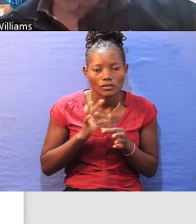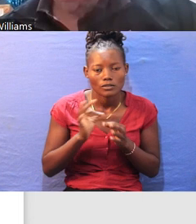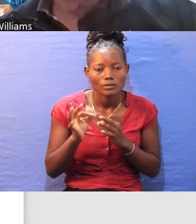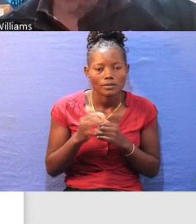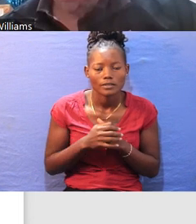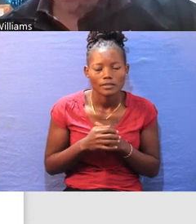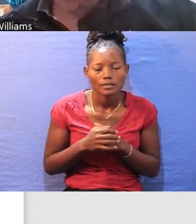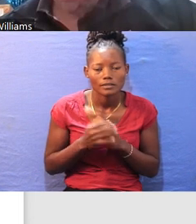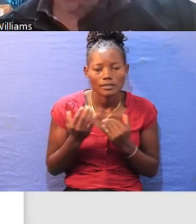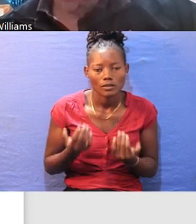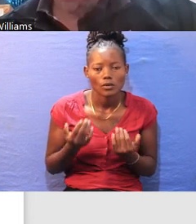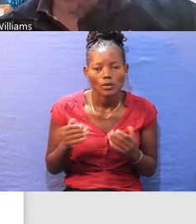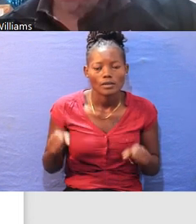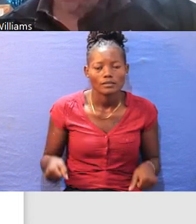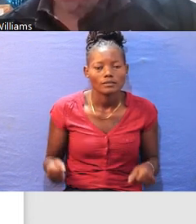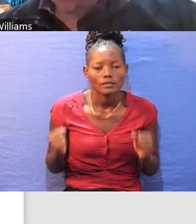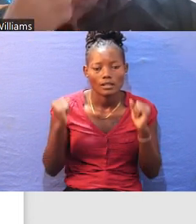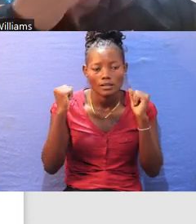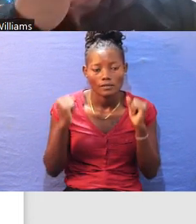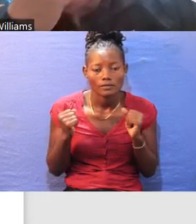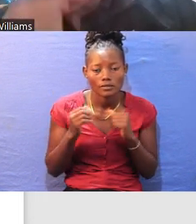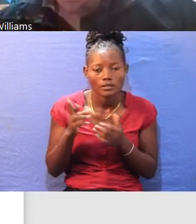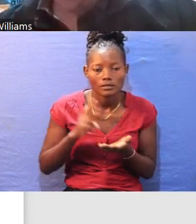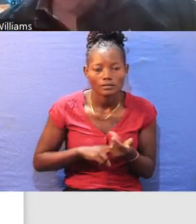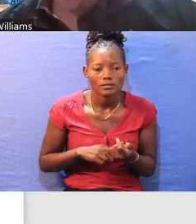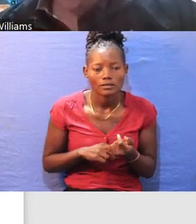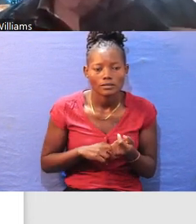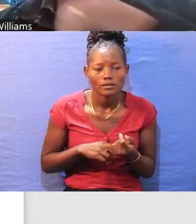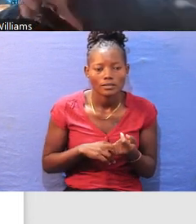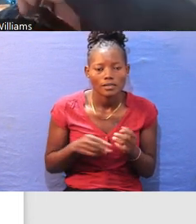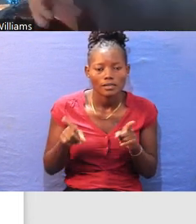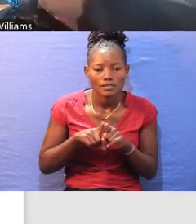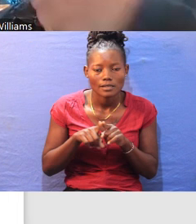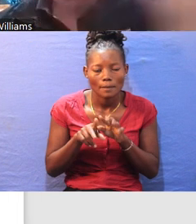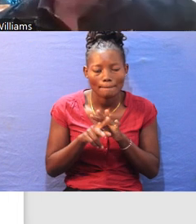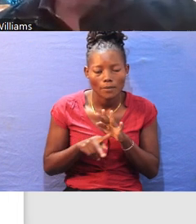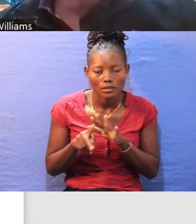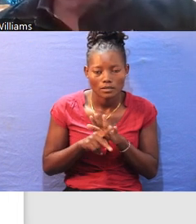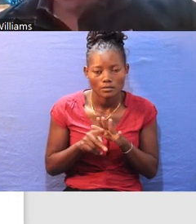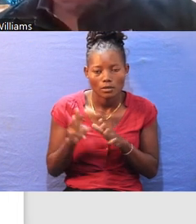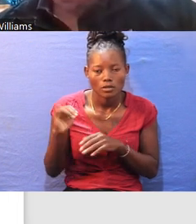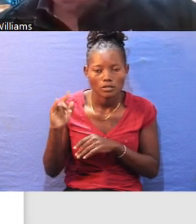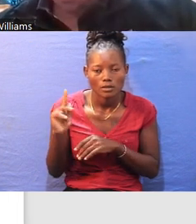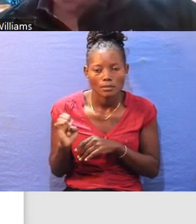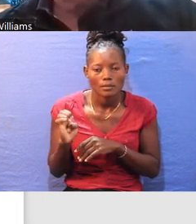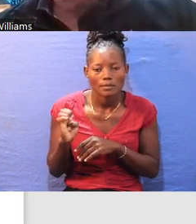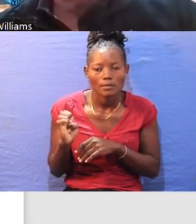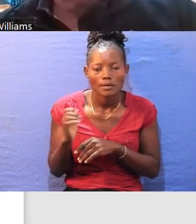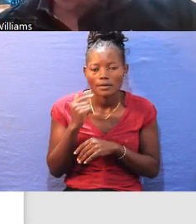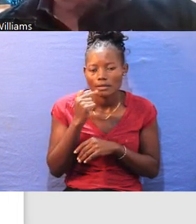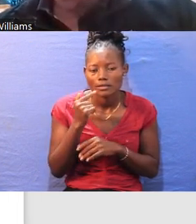again, John. The same principles Milton has talked about. Does it